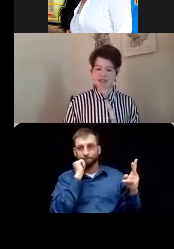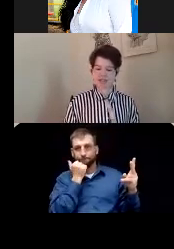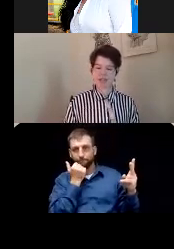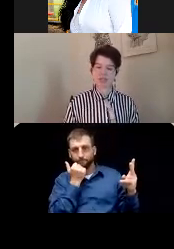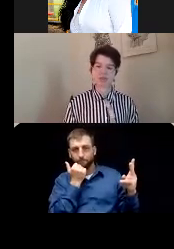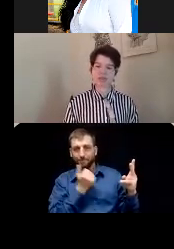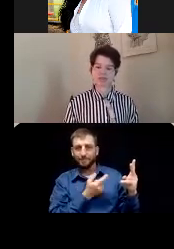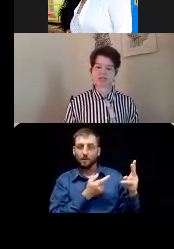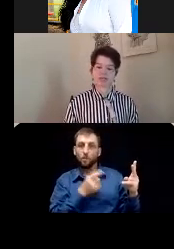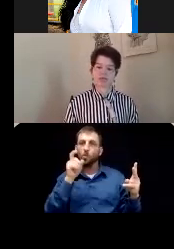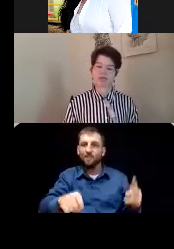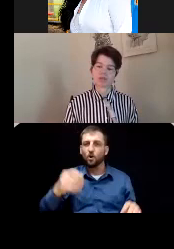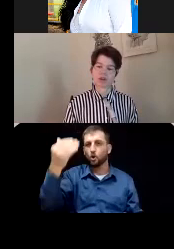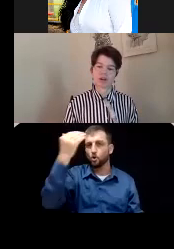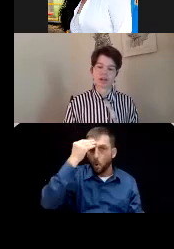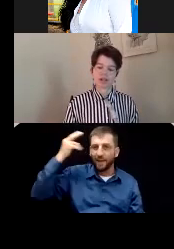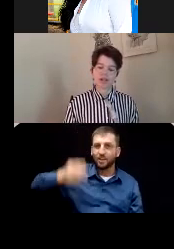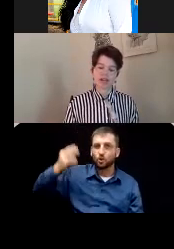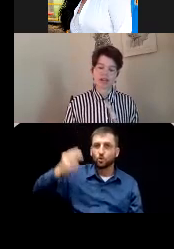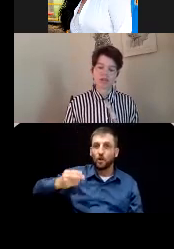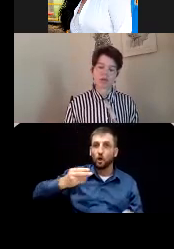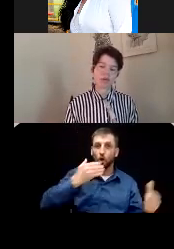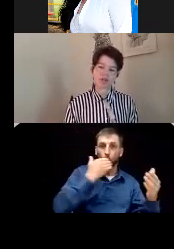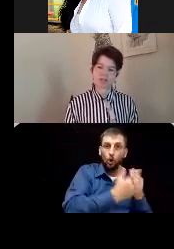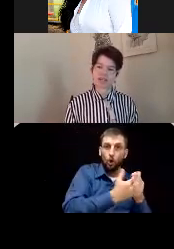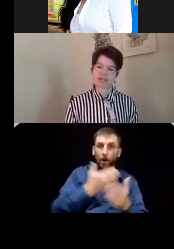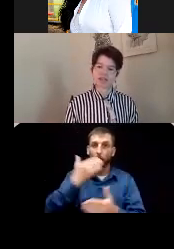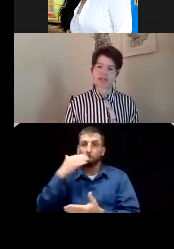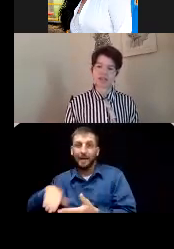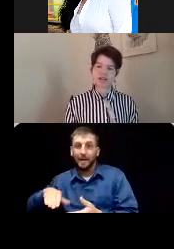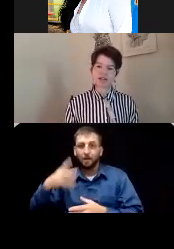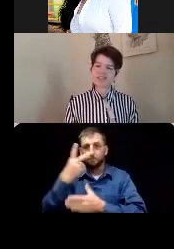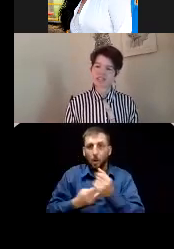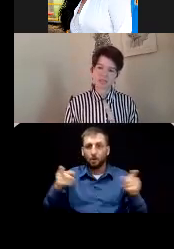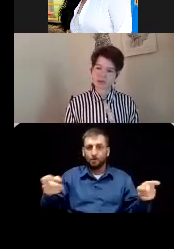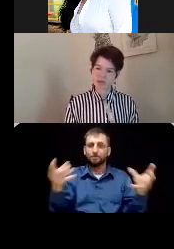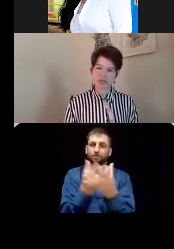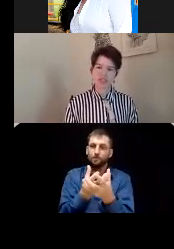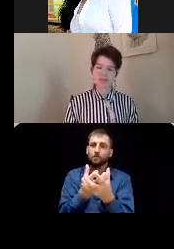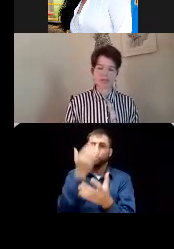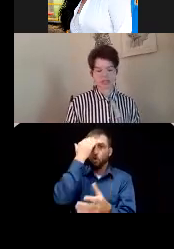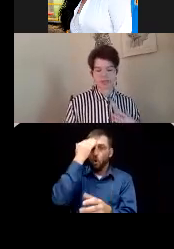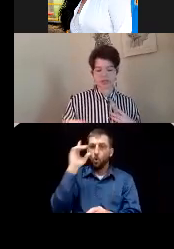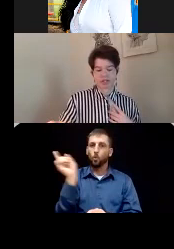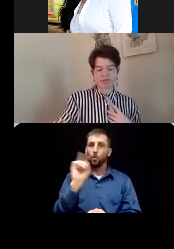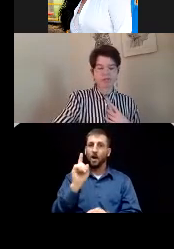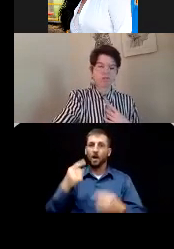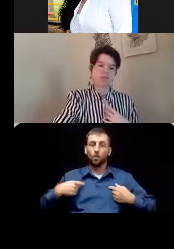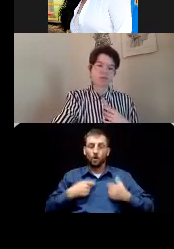bad, to fully understand where we are and where we want to be. The same goes for our disability